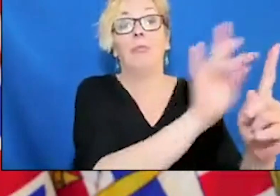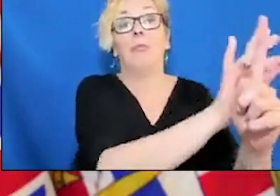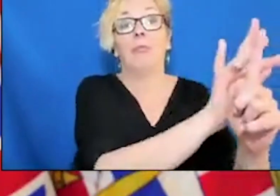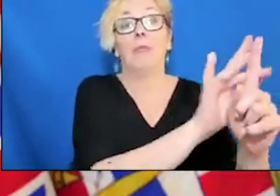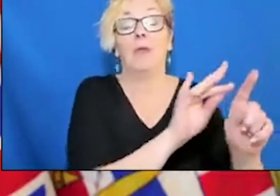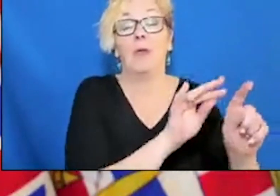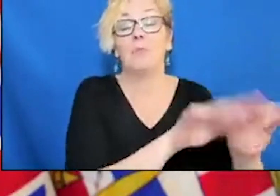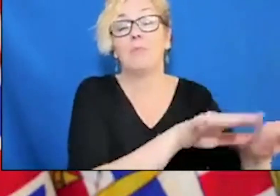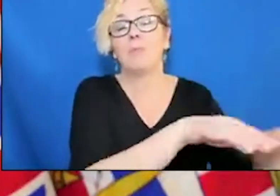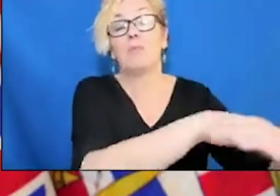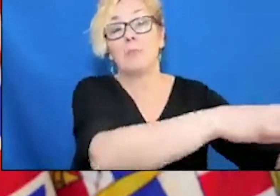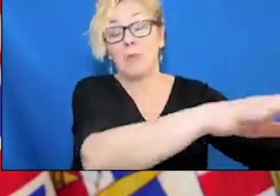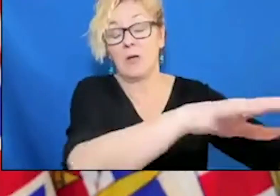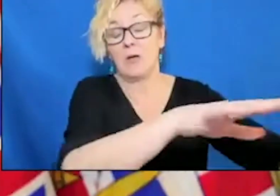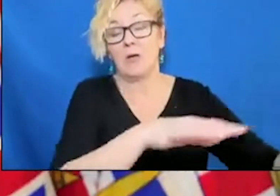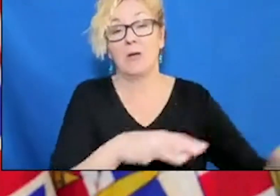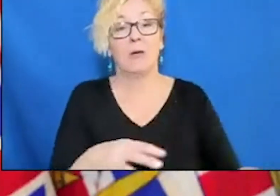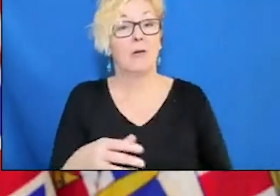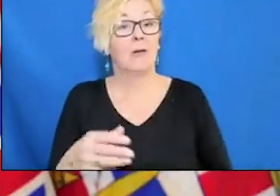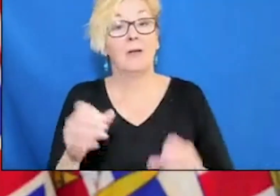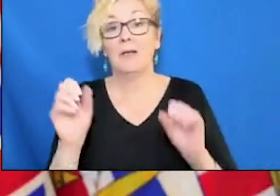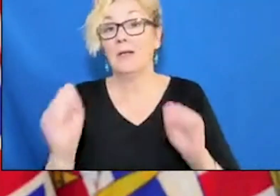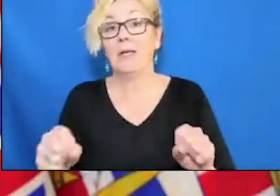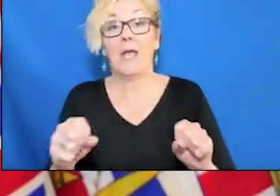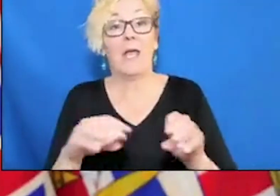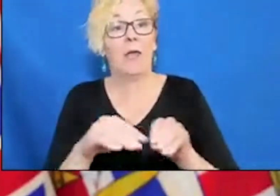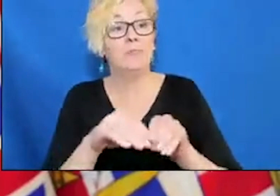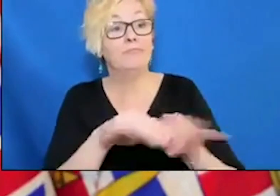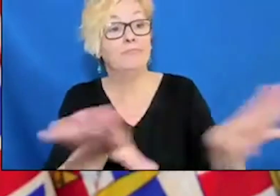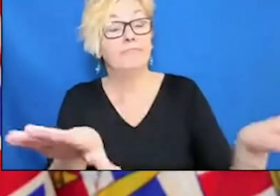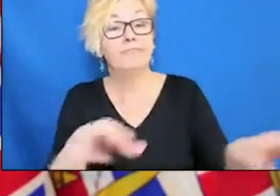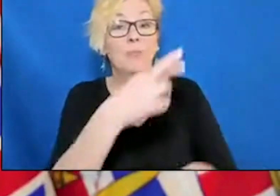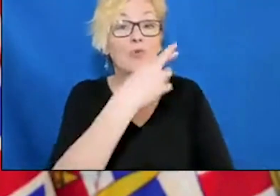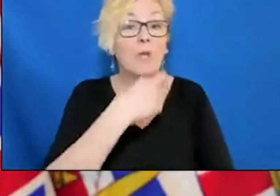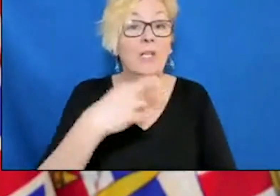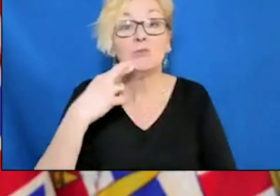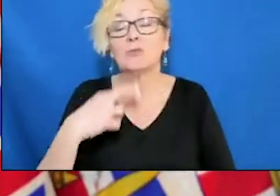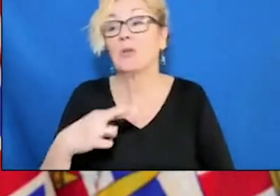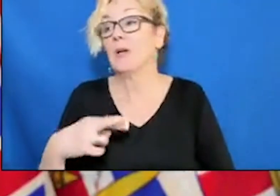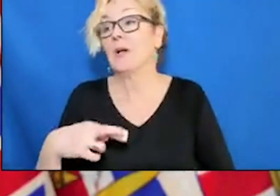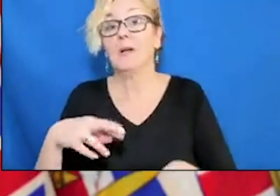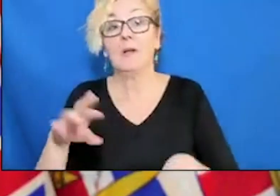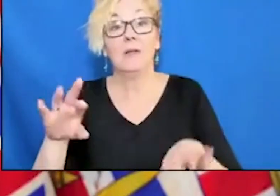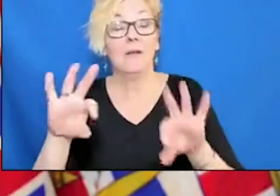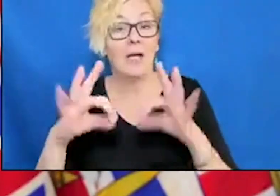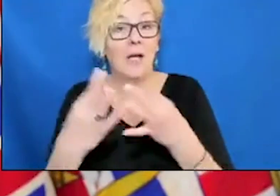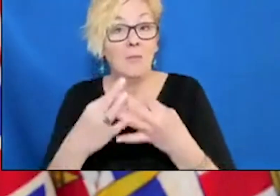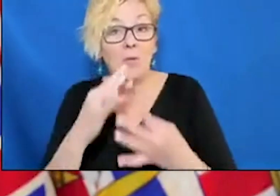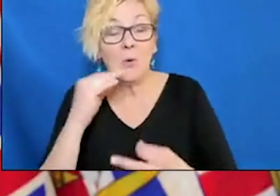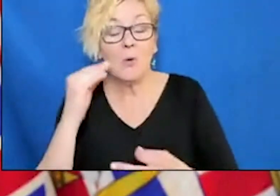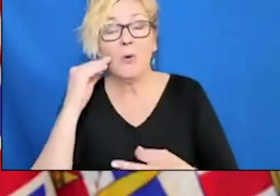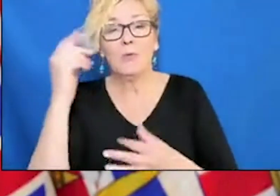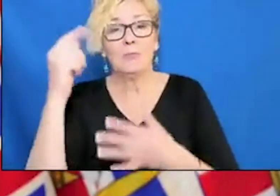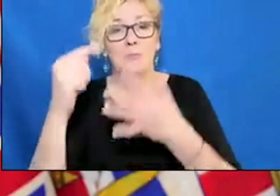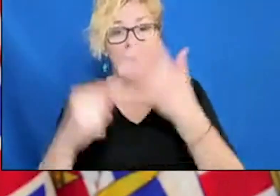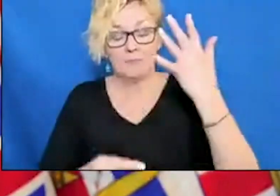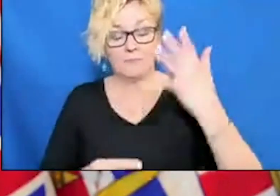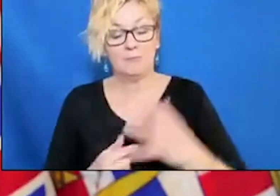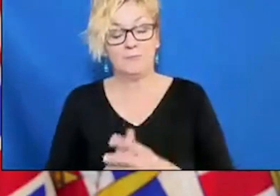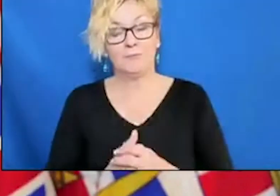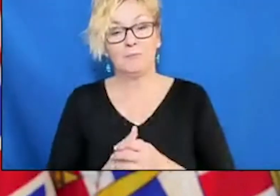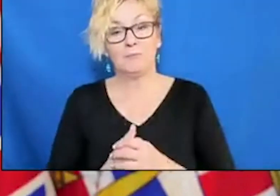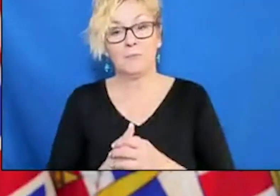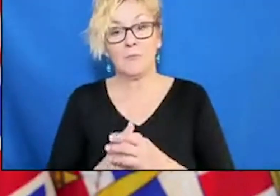but in the adults and the parents who are around those settings. We're also focusing our attention on where we know the risk is highest, and that's